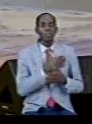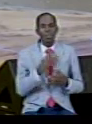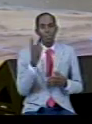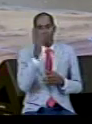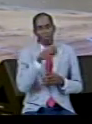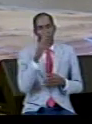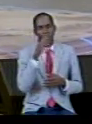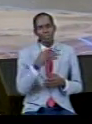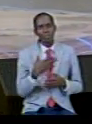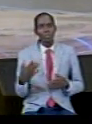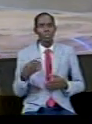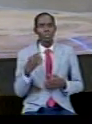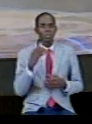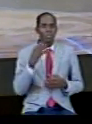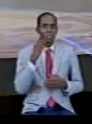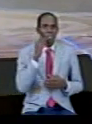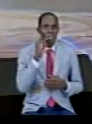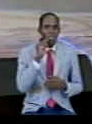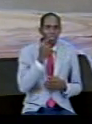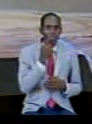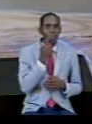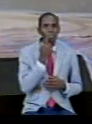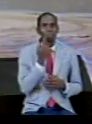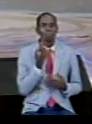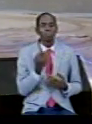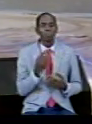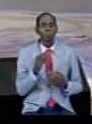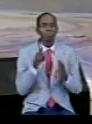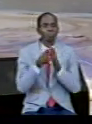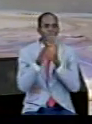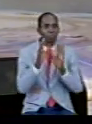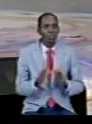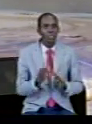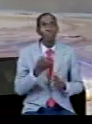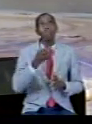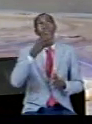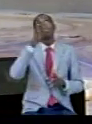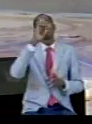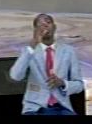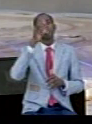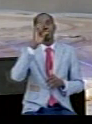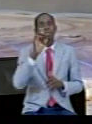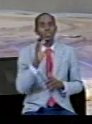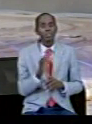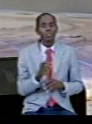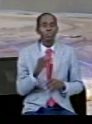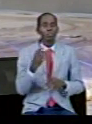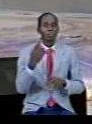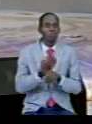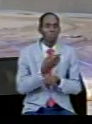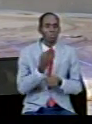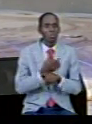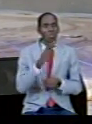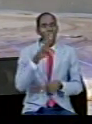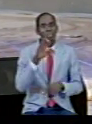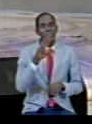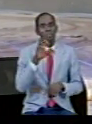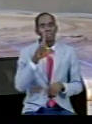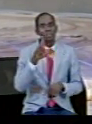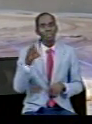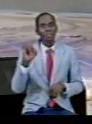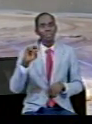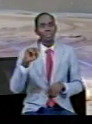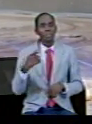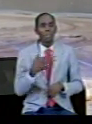envies, murders, drunkenness, revelings, and such like. Of